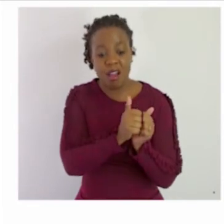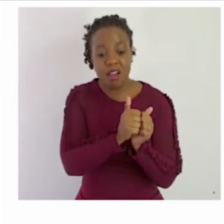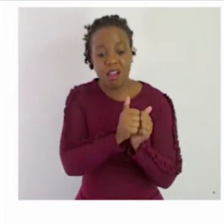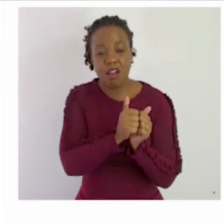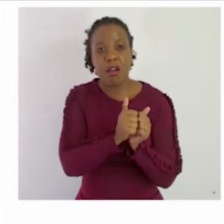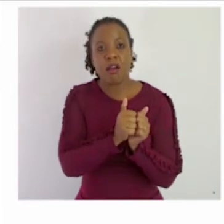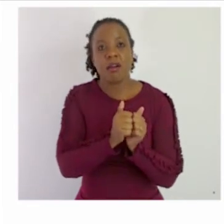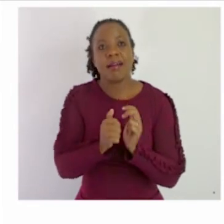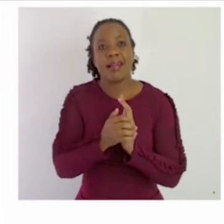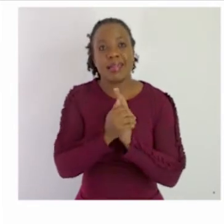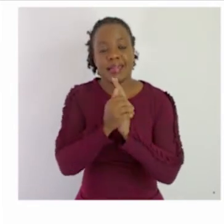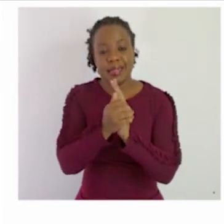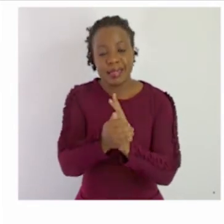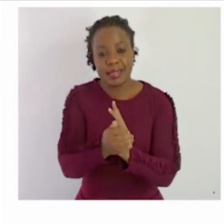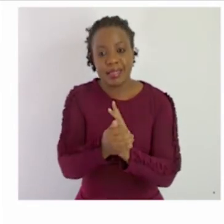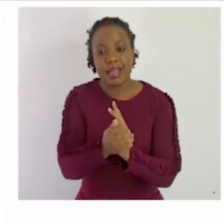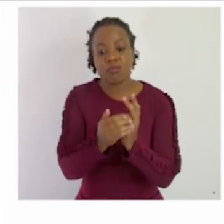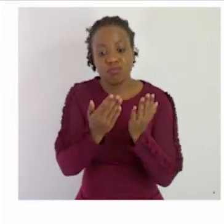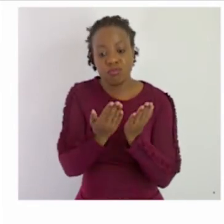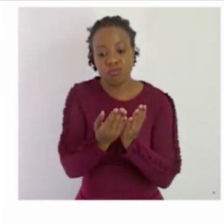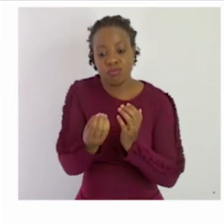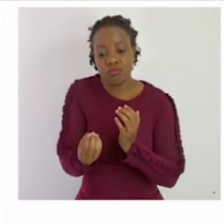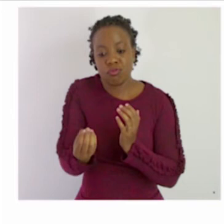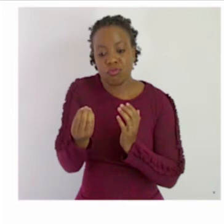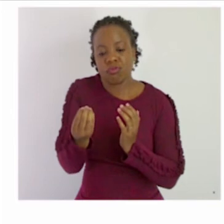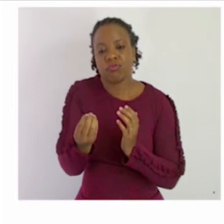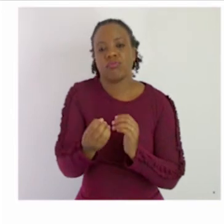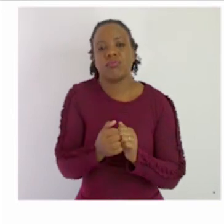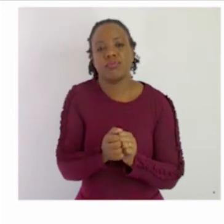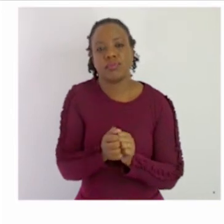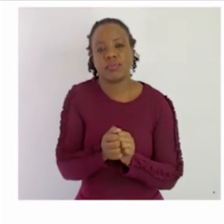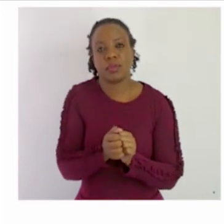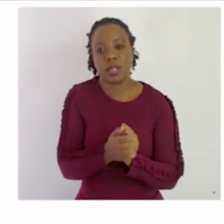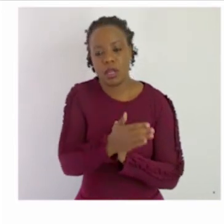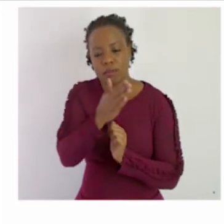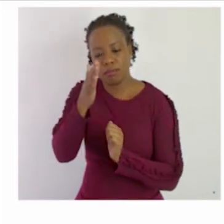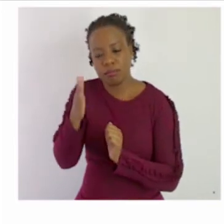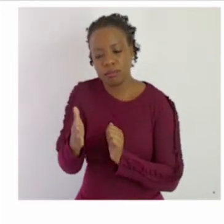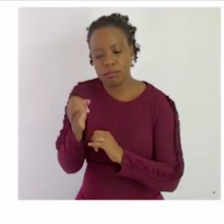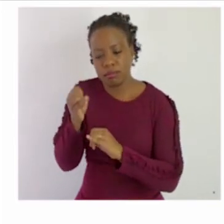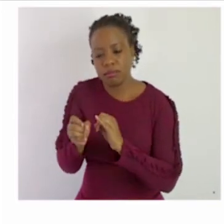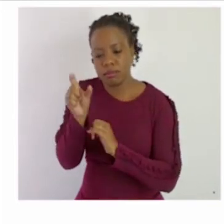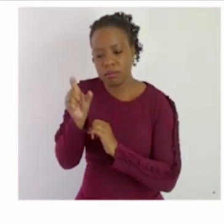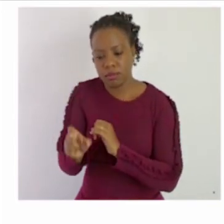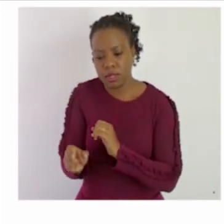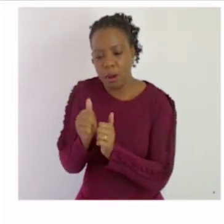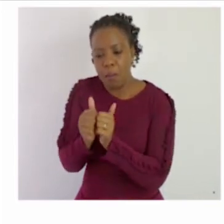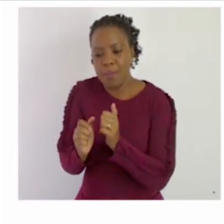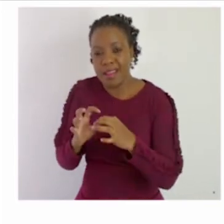leader, and scholar. Now let us look at the abstract nouns. We have brother,